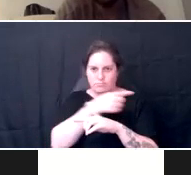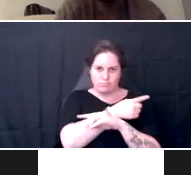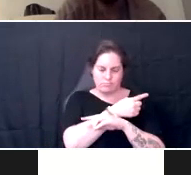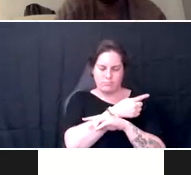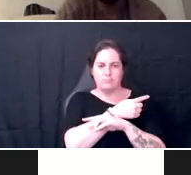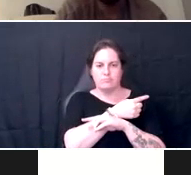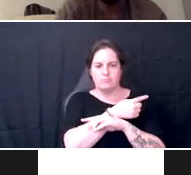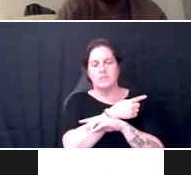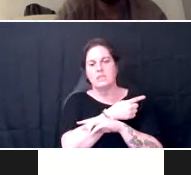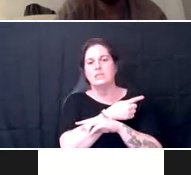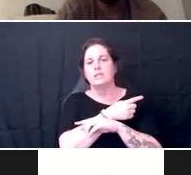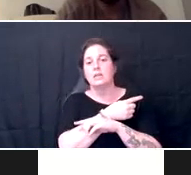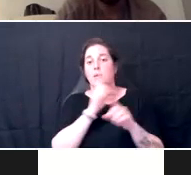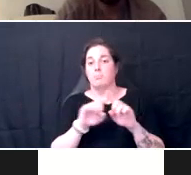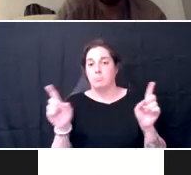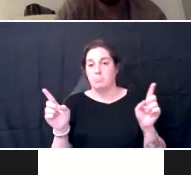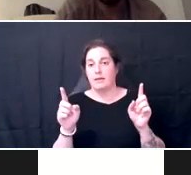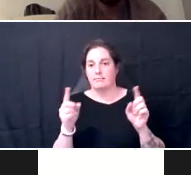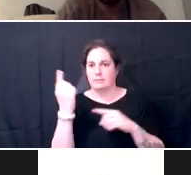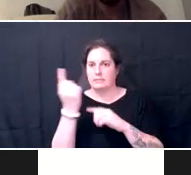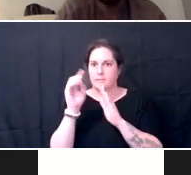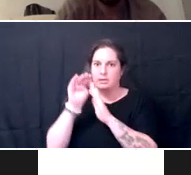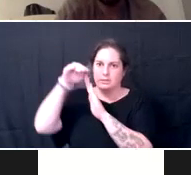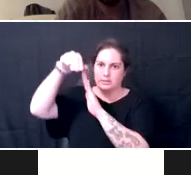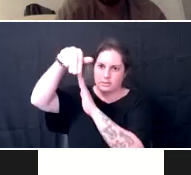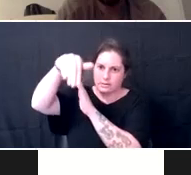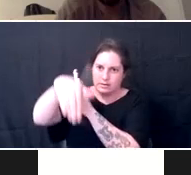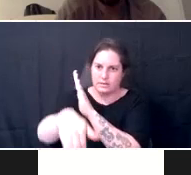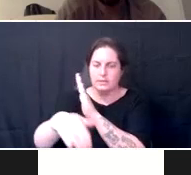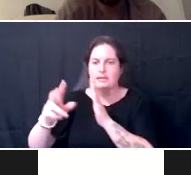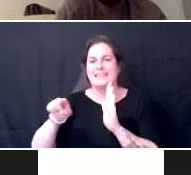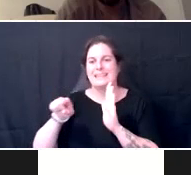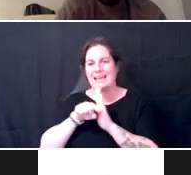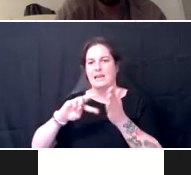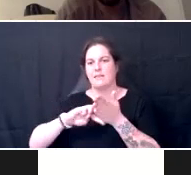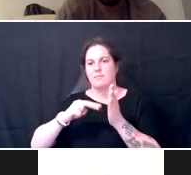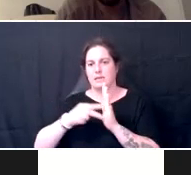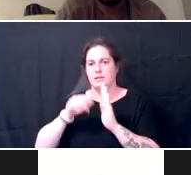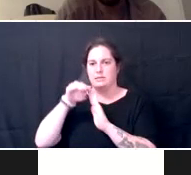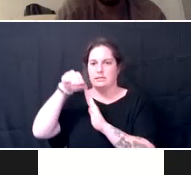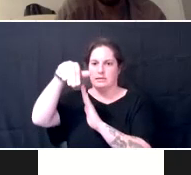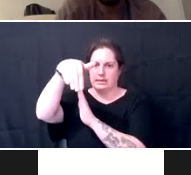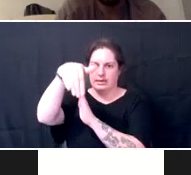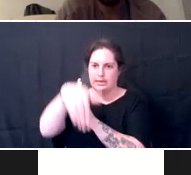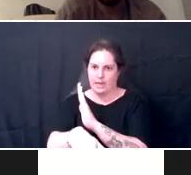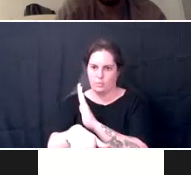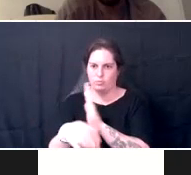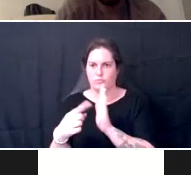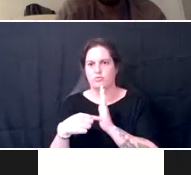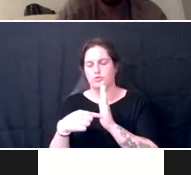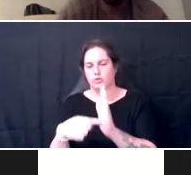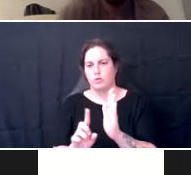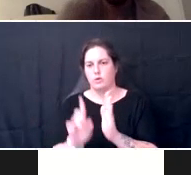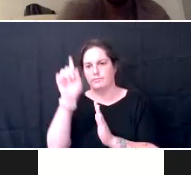this object is falling, the negative sign indicates direction. All right.